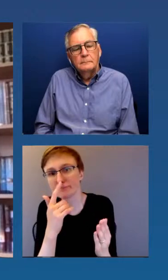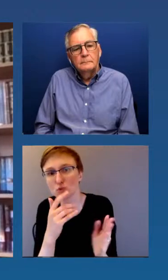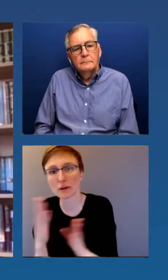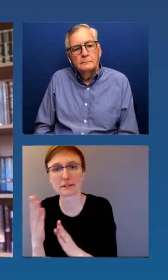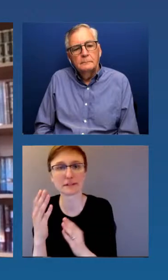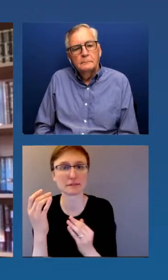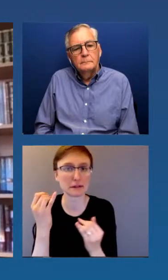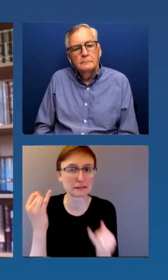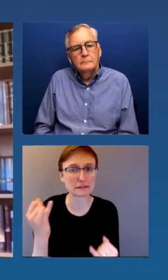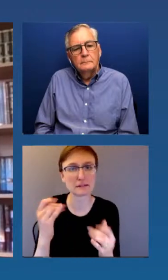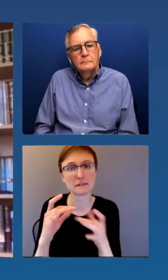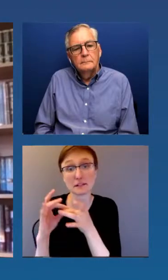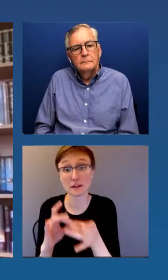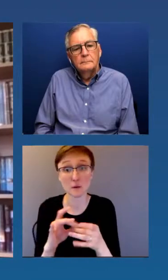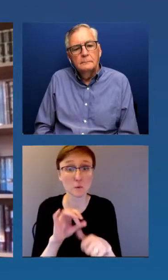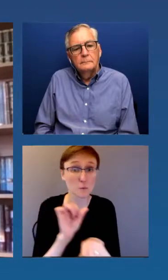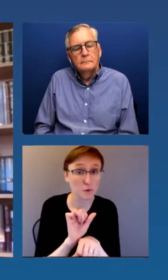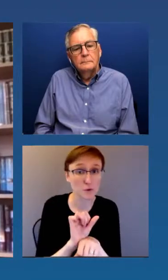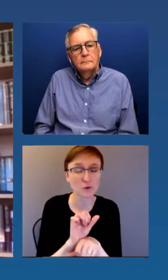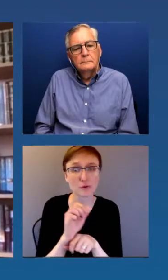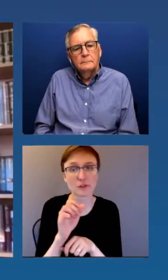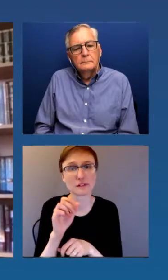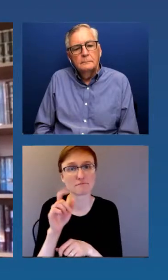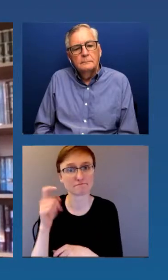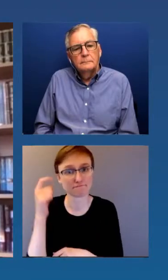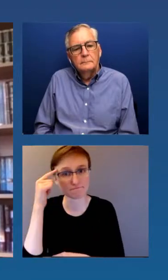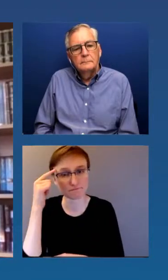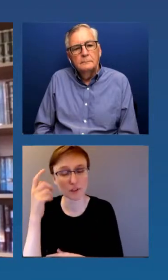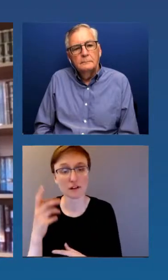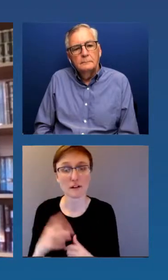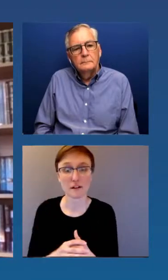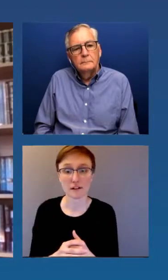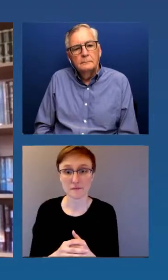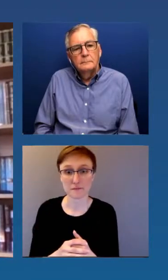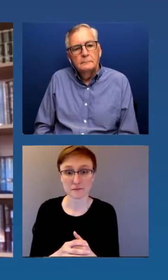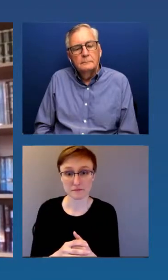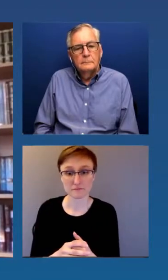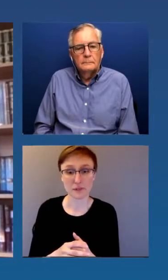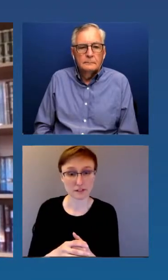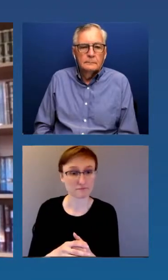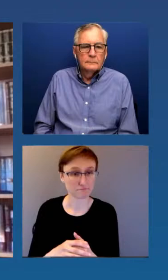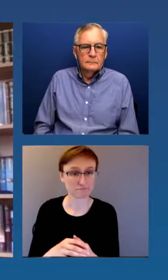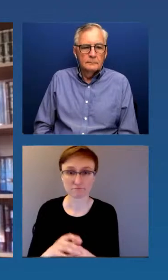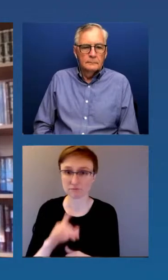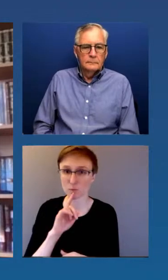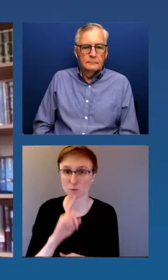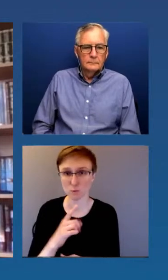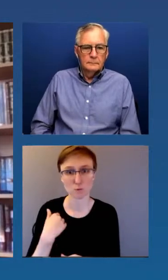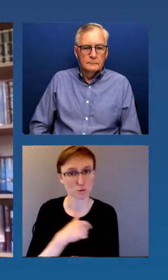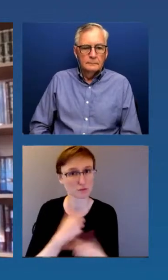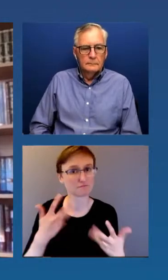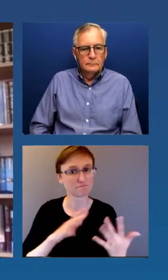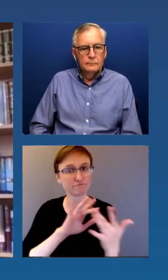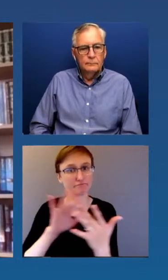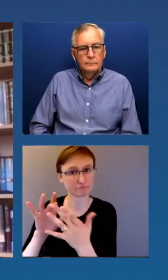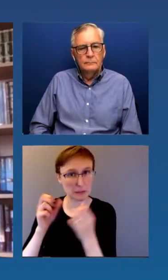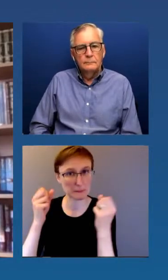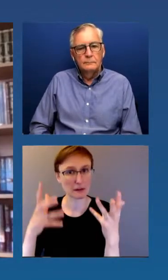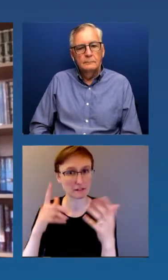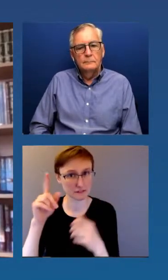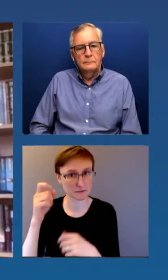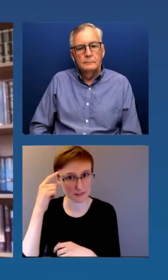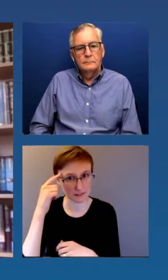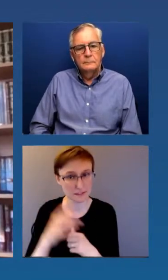definitely, as you've mentioned, suggested, and Kelly's actually, spoken to, lots of concerted effort in the area. But because these are